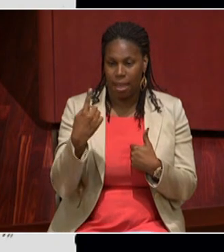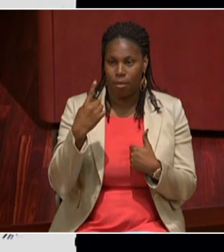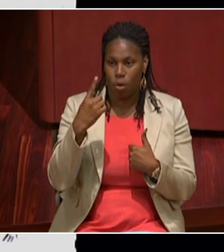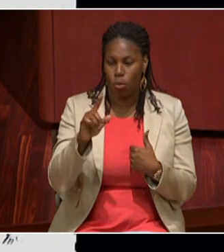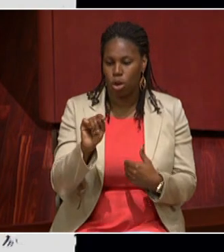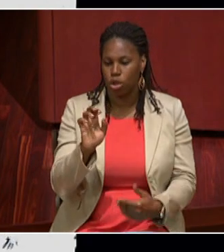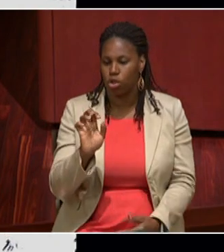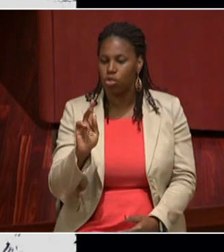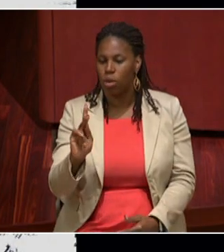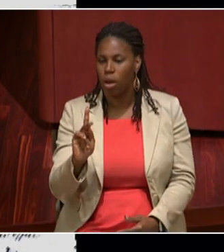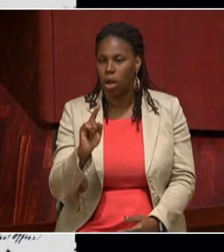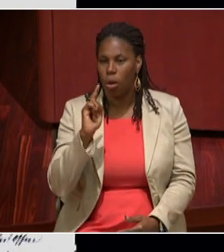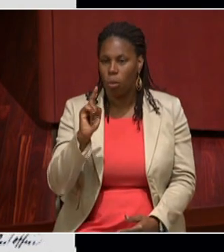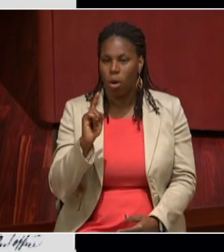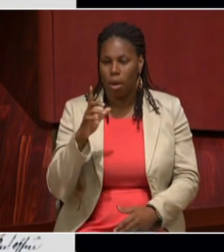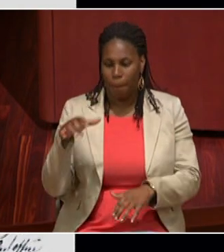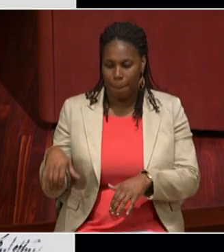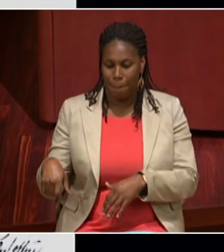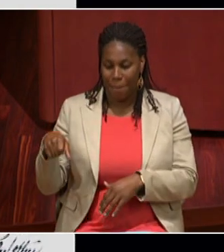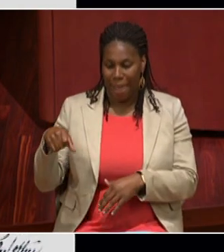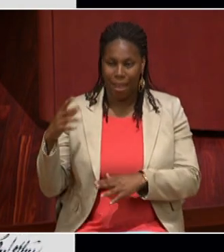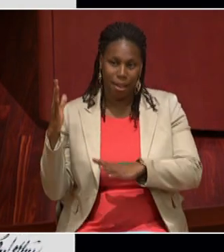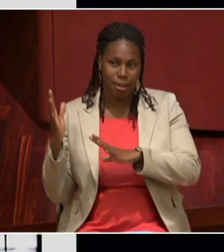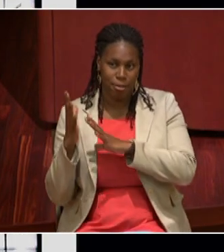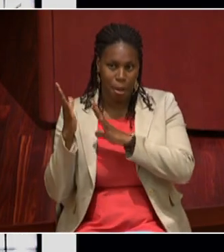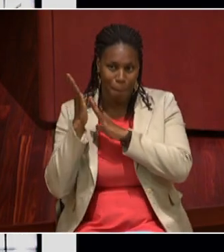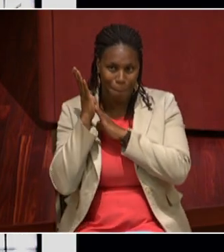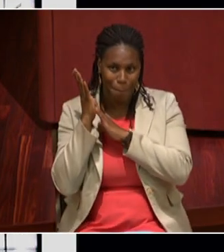and bags of bedding.